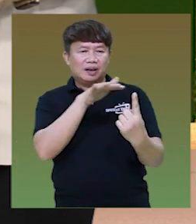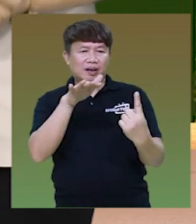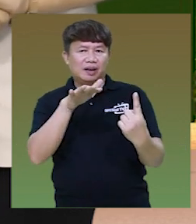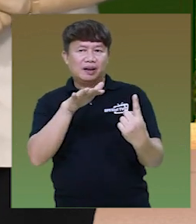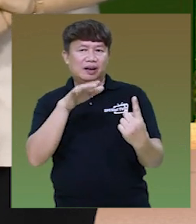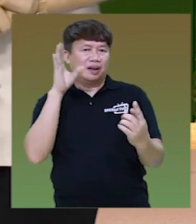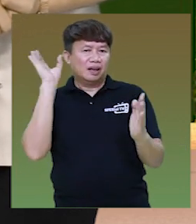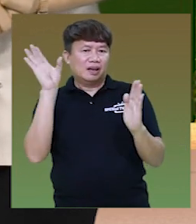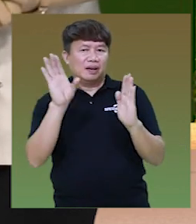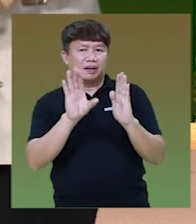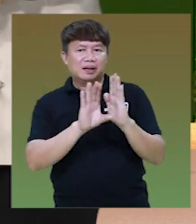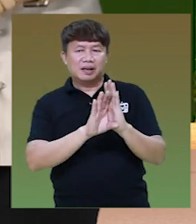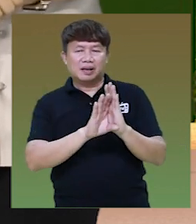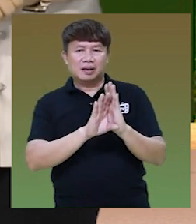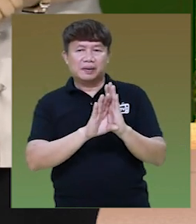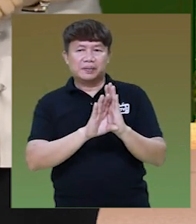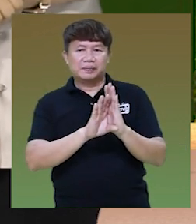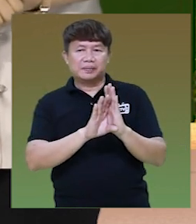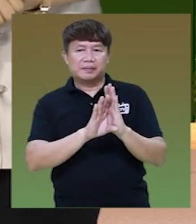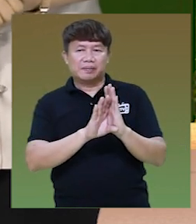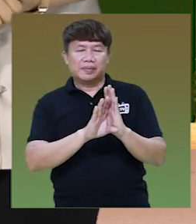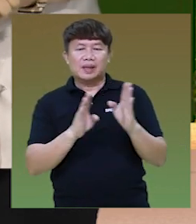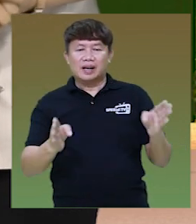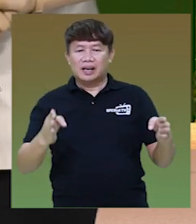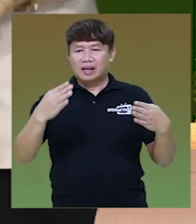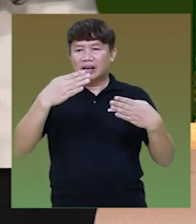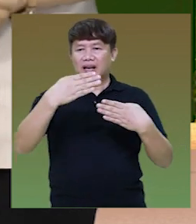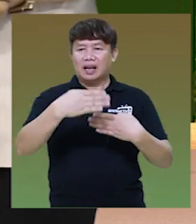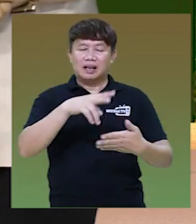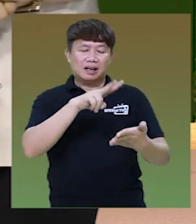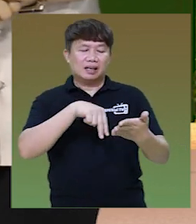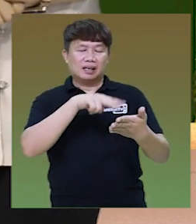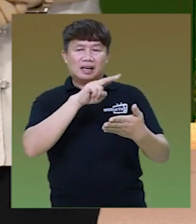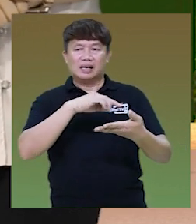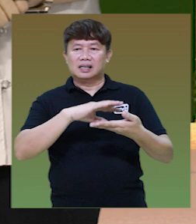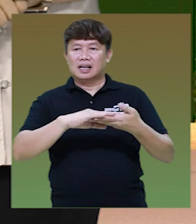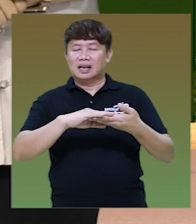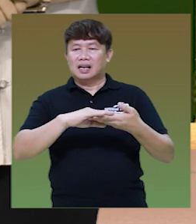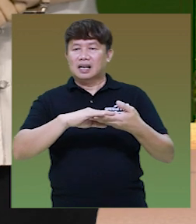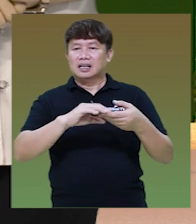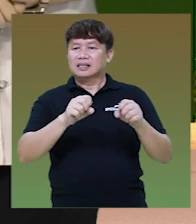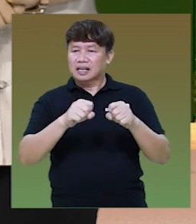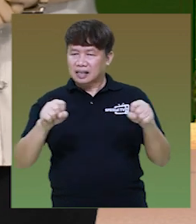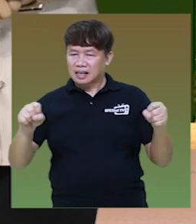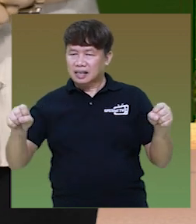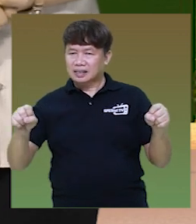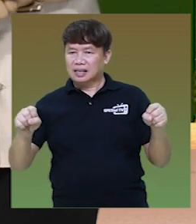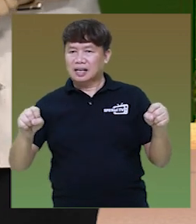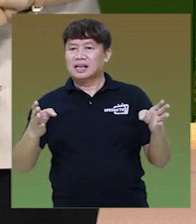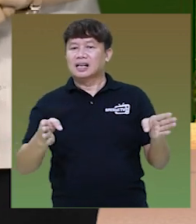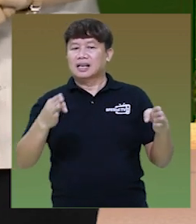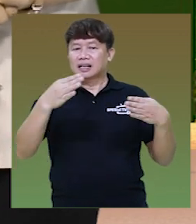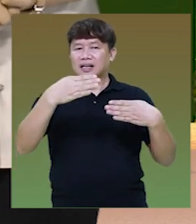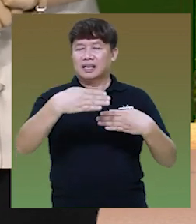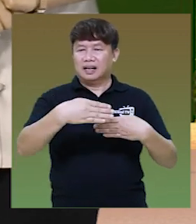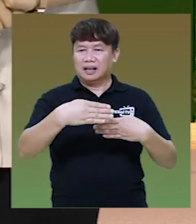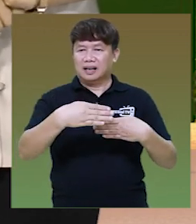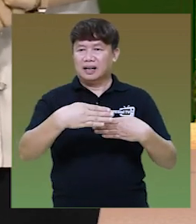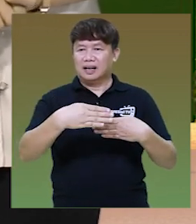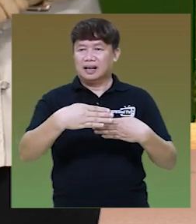pictures in each box and read the sentence in each box. In box